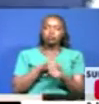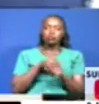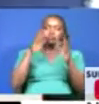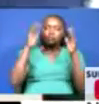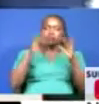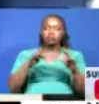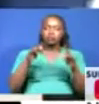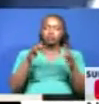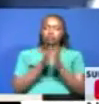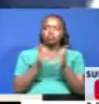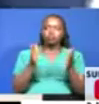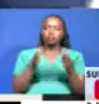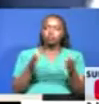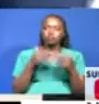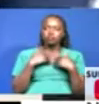period.